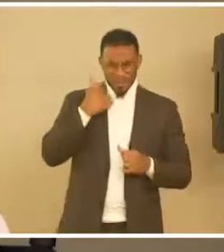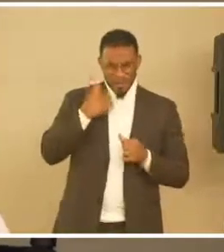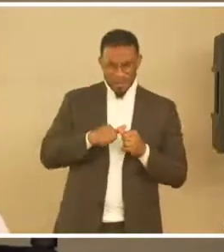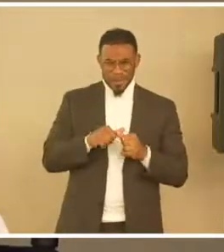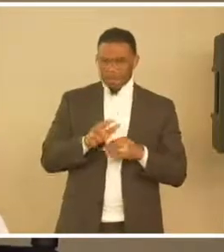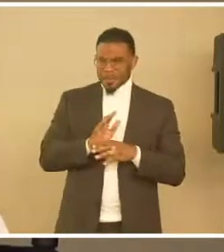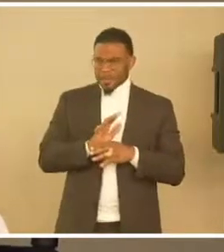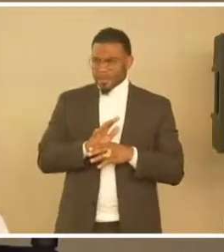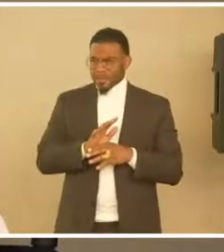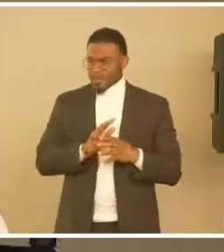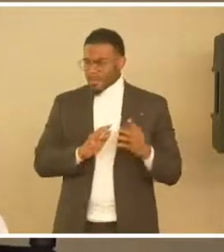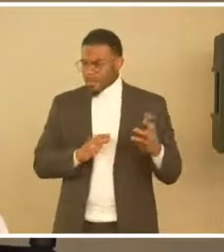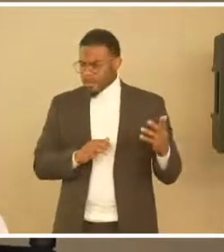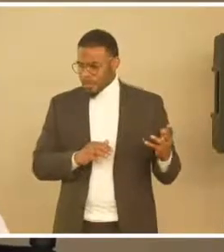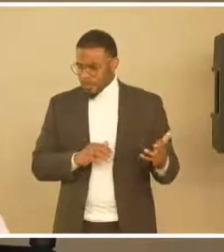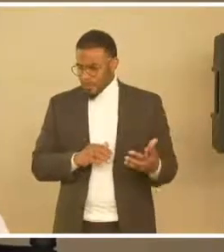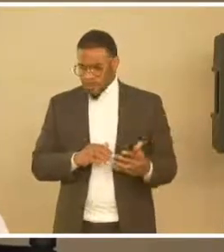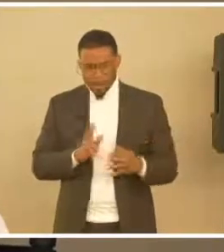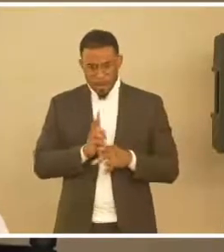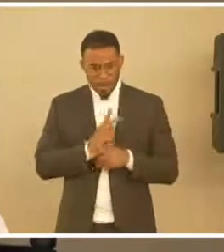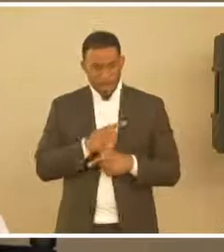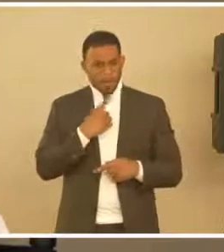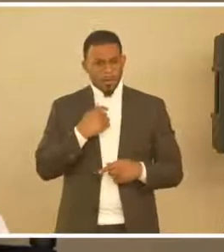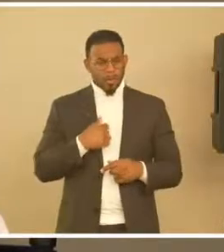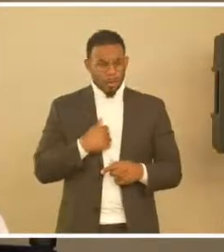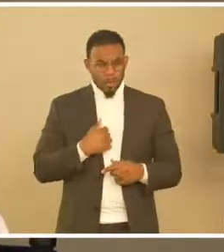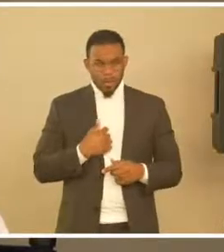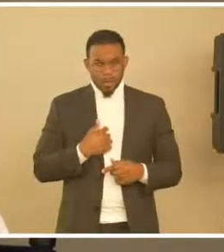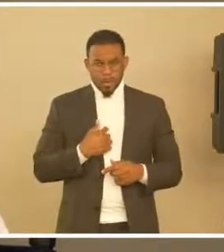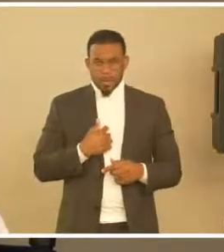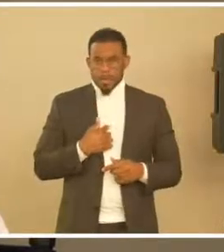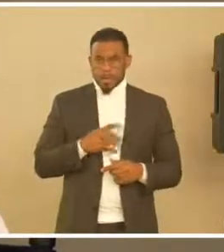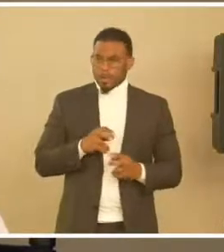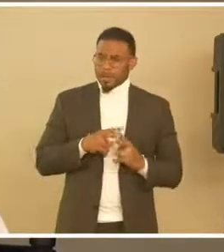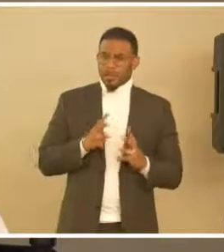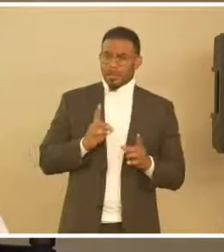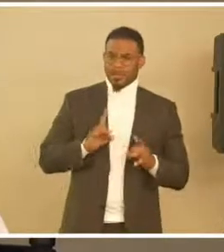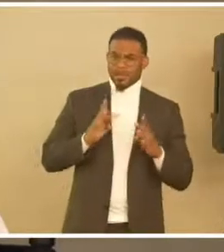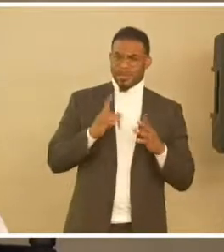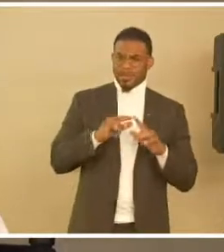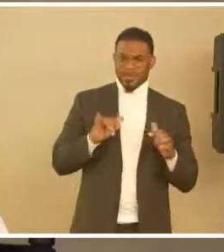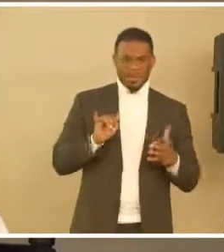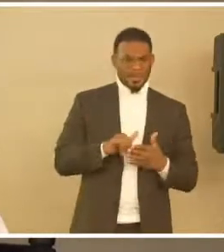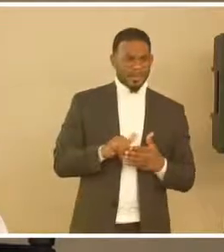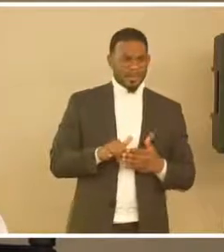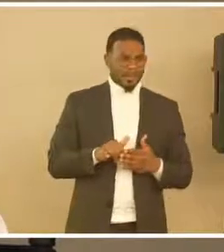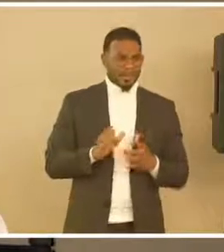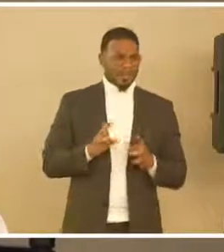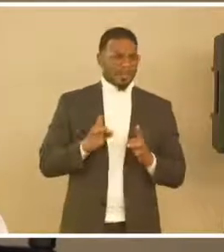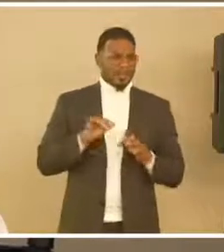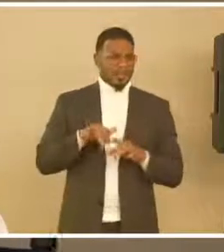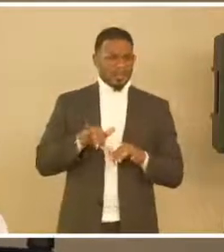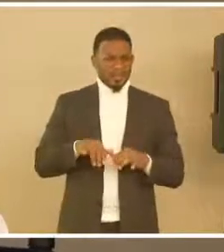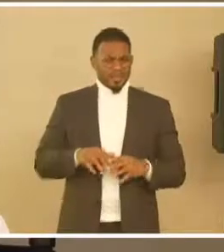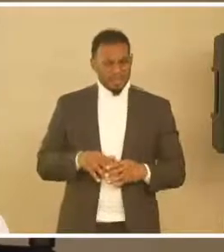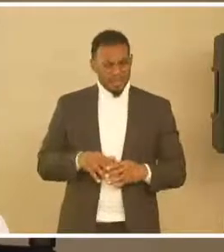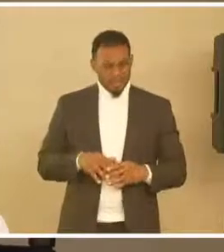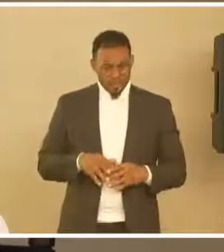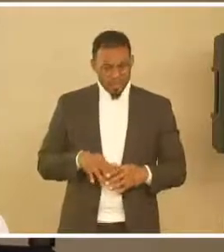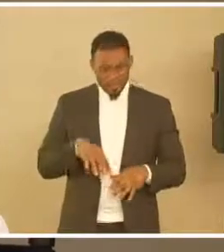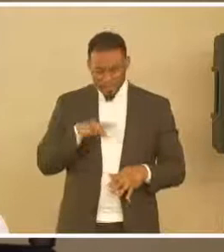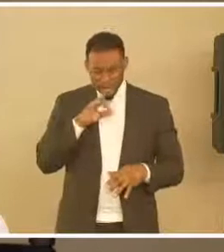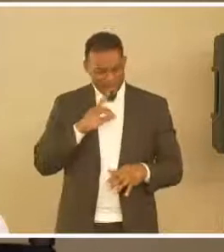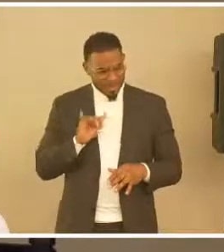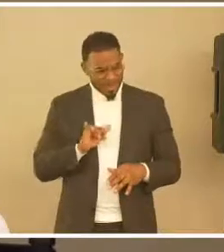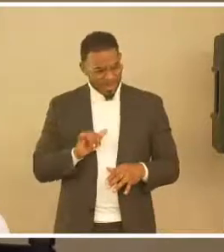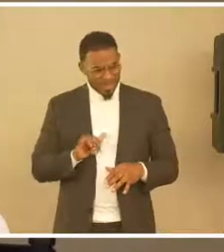remember the producer told me, oh, it's very violent to start like that. And he